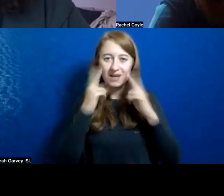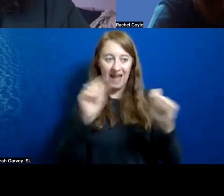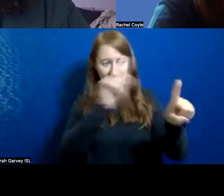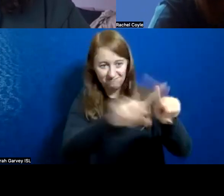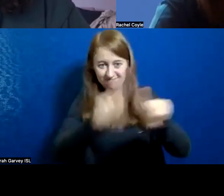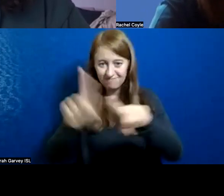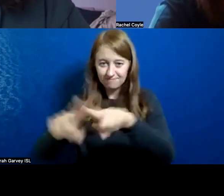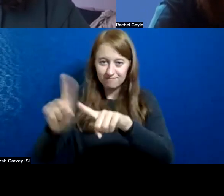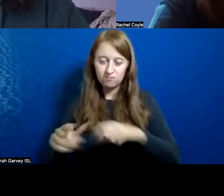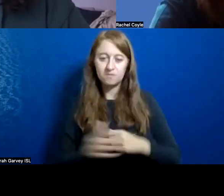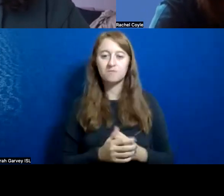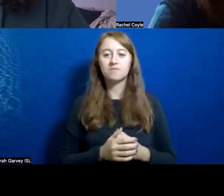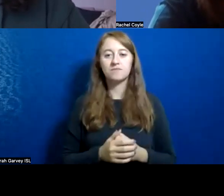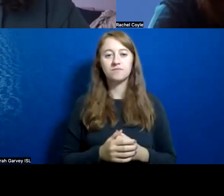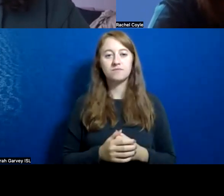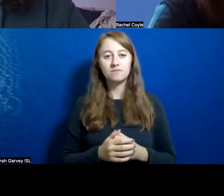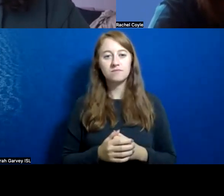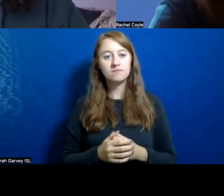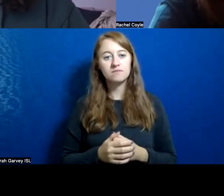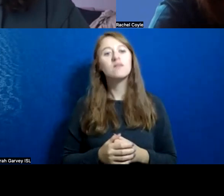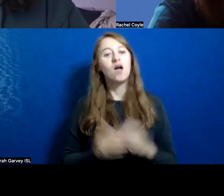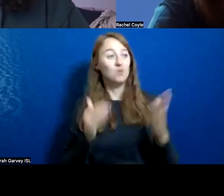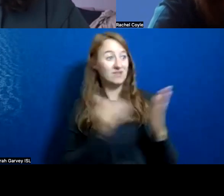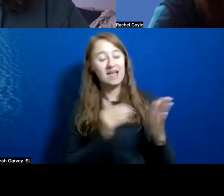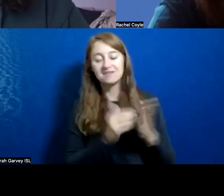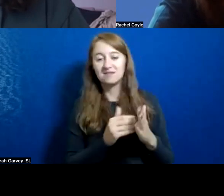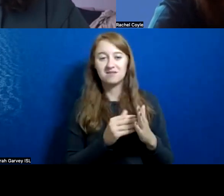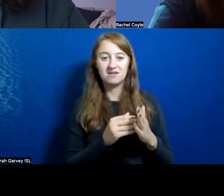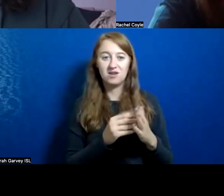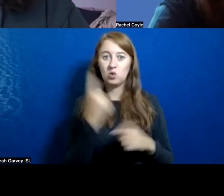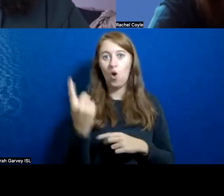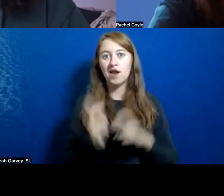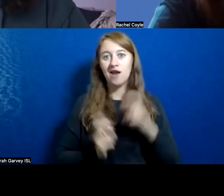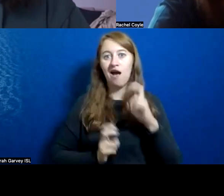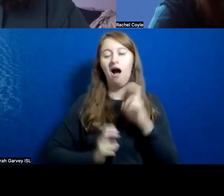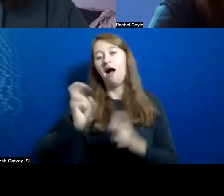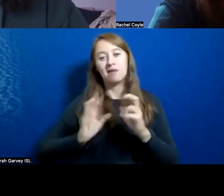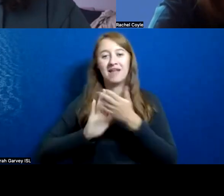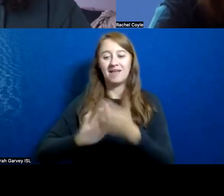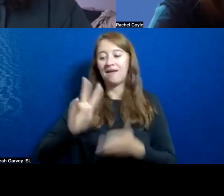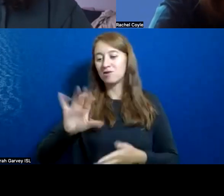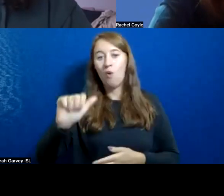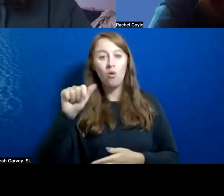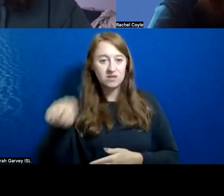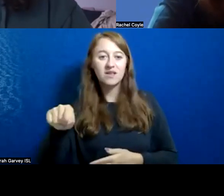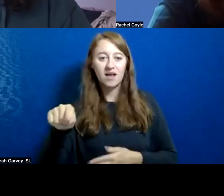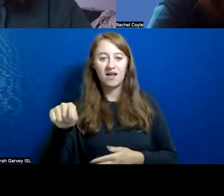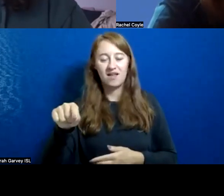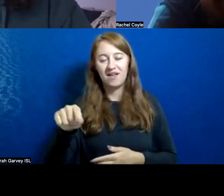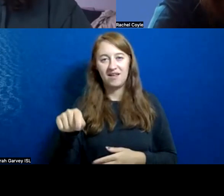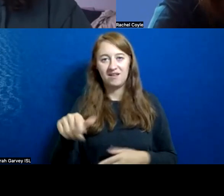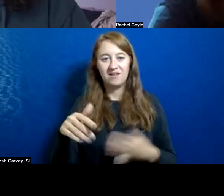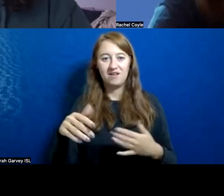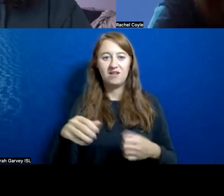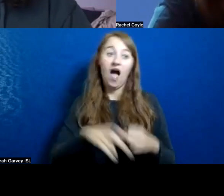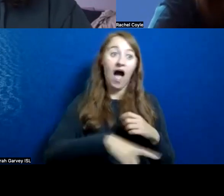and doable, because it's often one of the arguments against quotas for higher women representation and